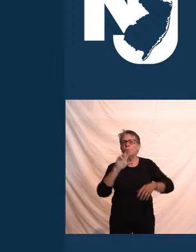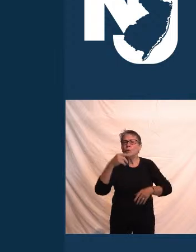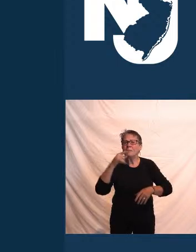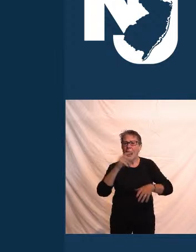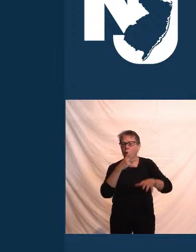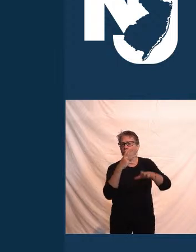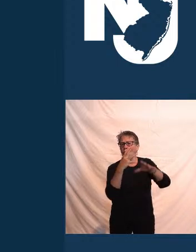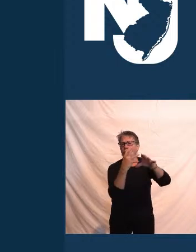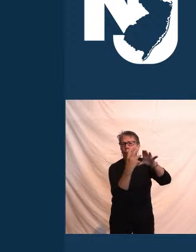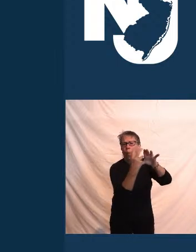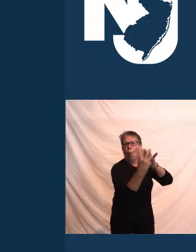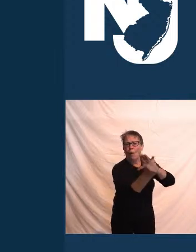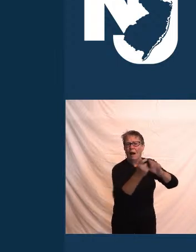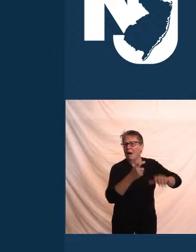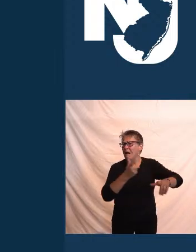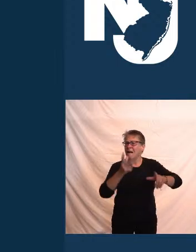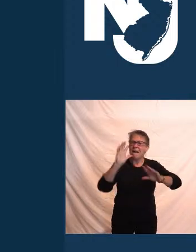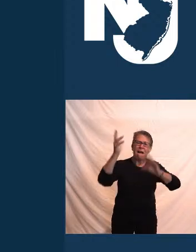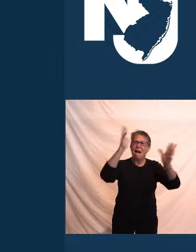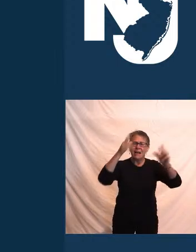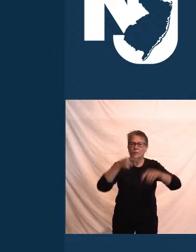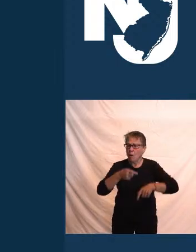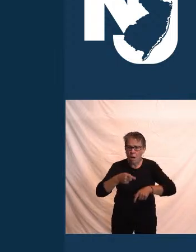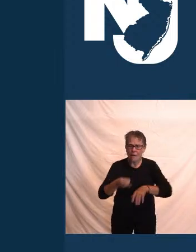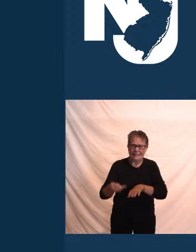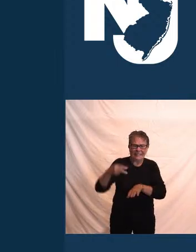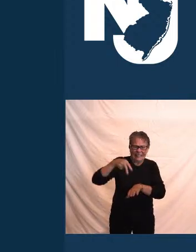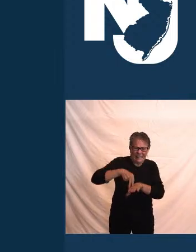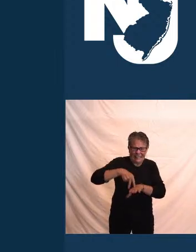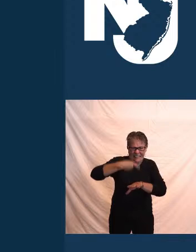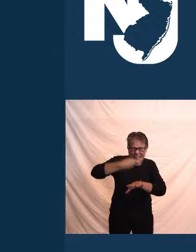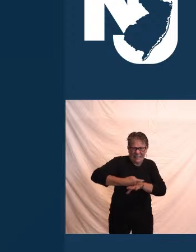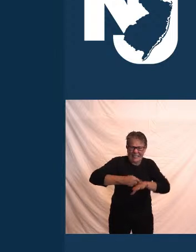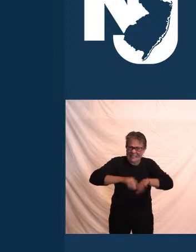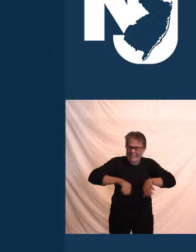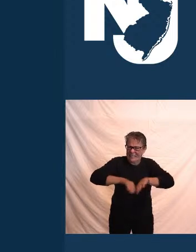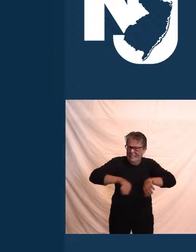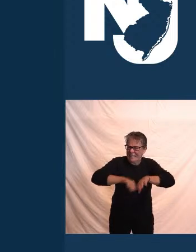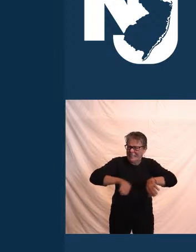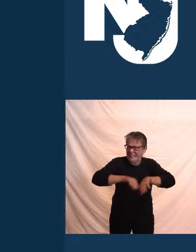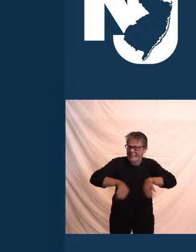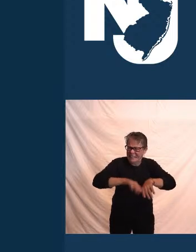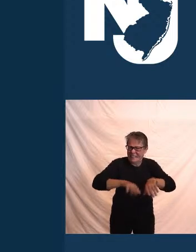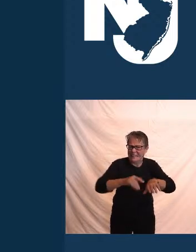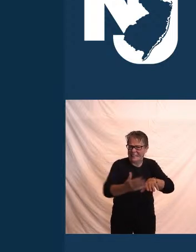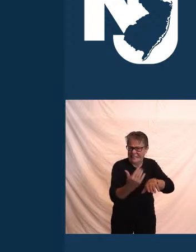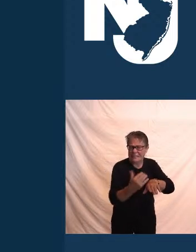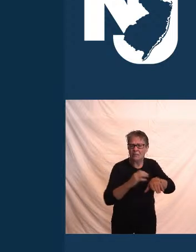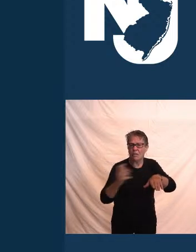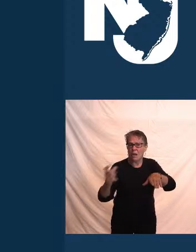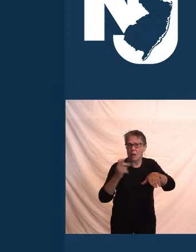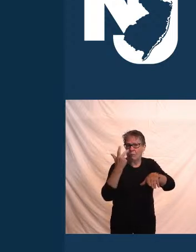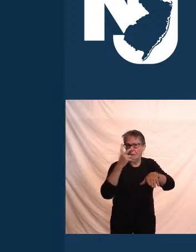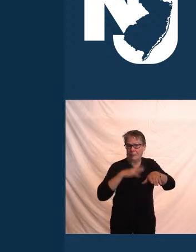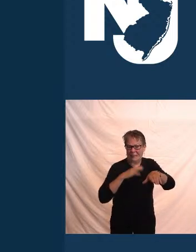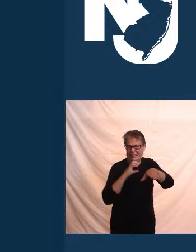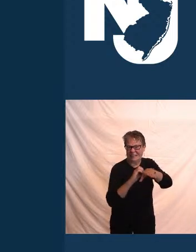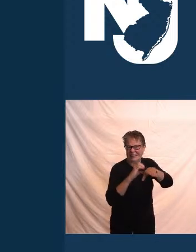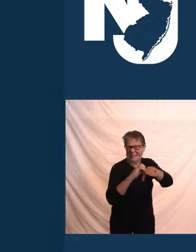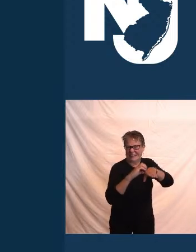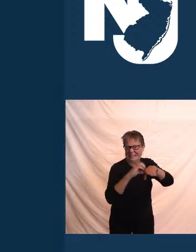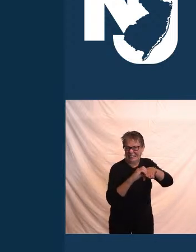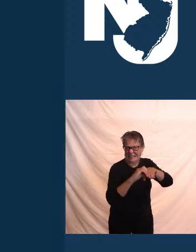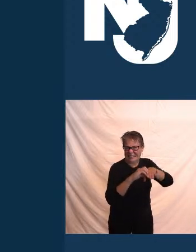onto the surfboard, Kayla was able to bring them back safely to shore and very likely saving their lives. Thanks to Kayla's quick